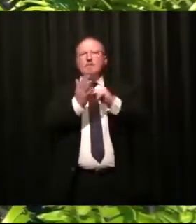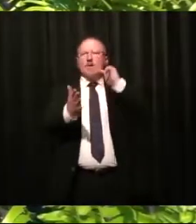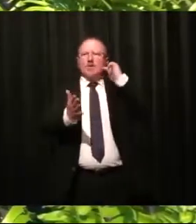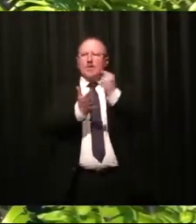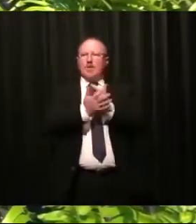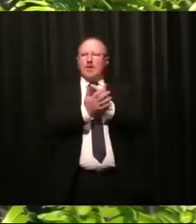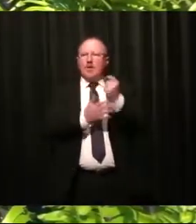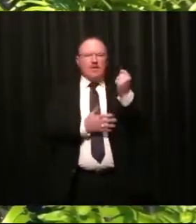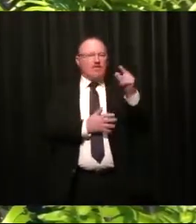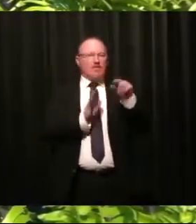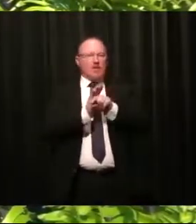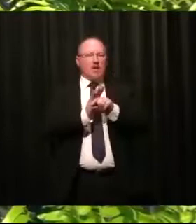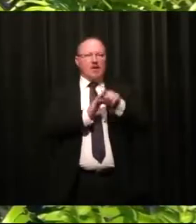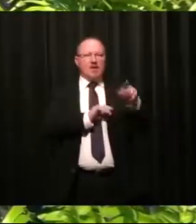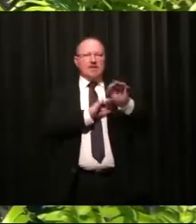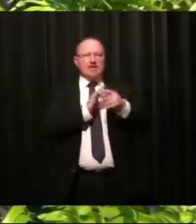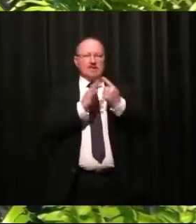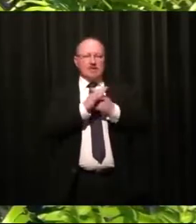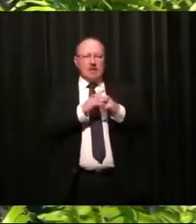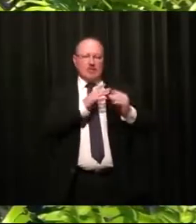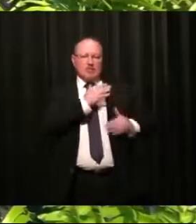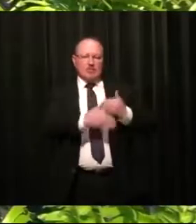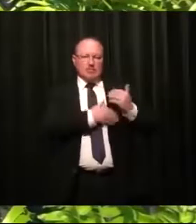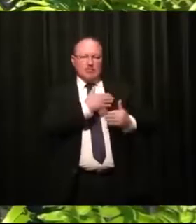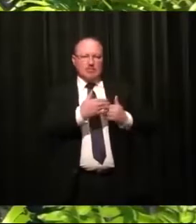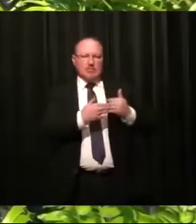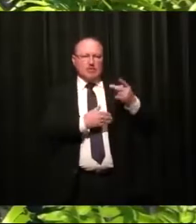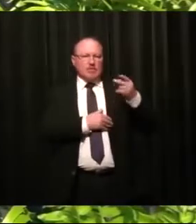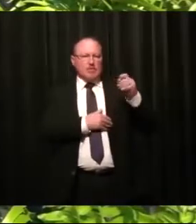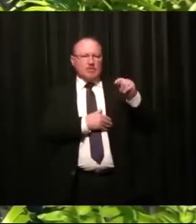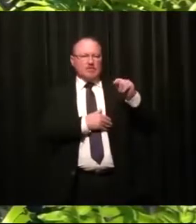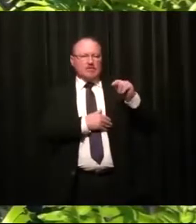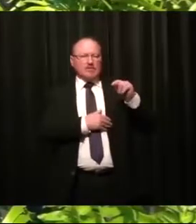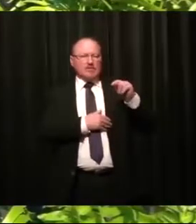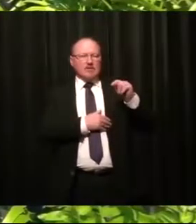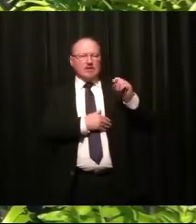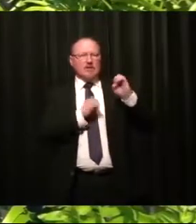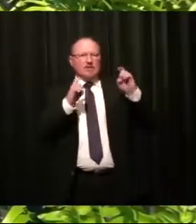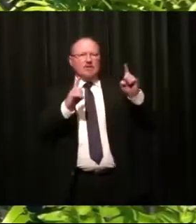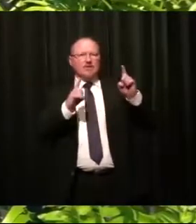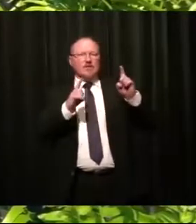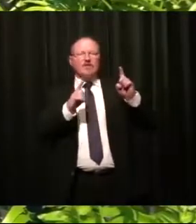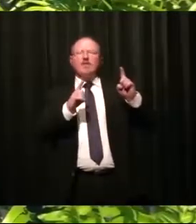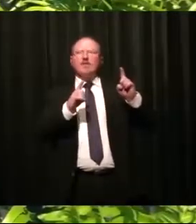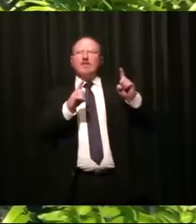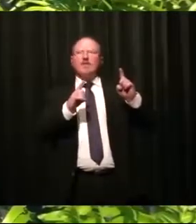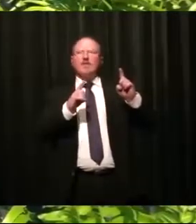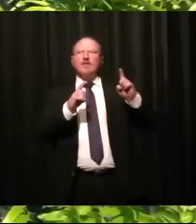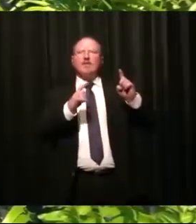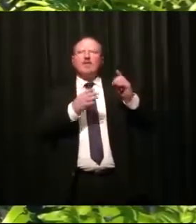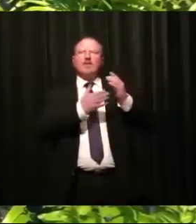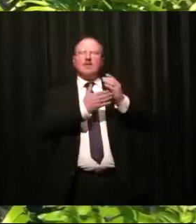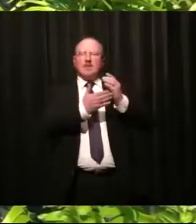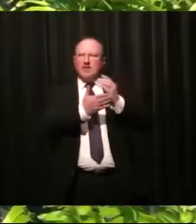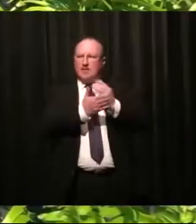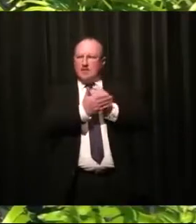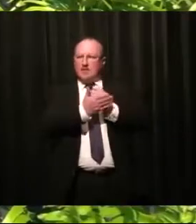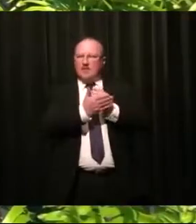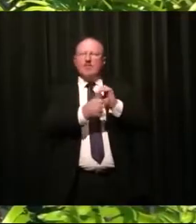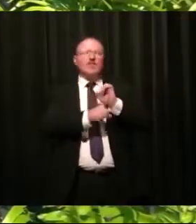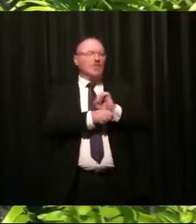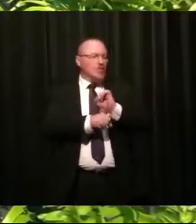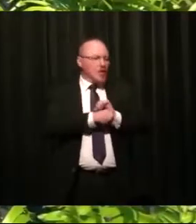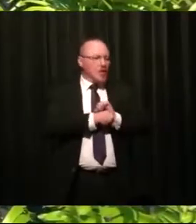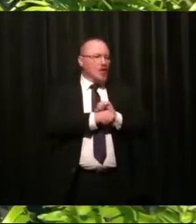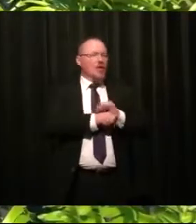means they can graduate as an 11th grader and start proceeding post-secondary high school academics